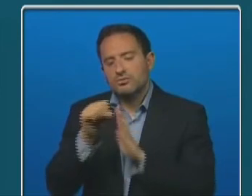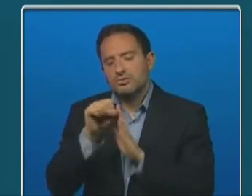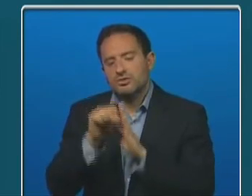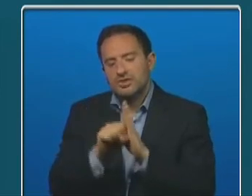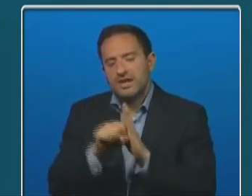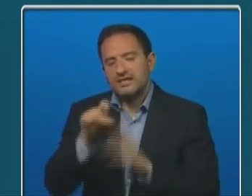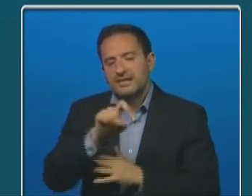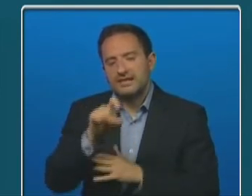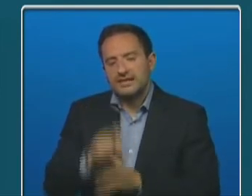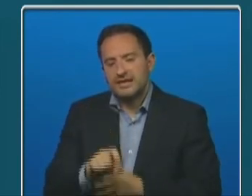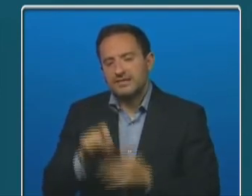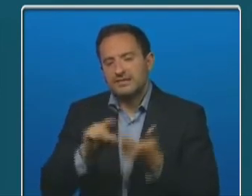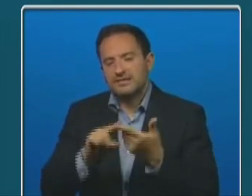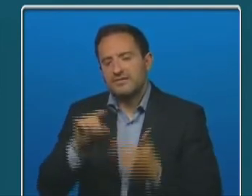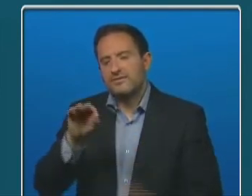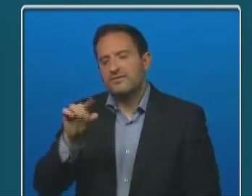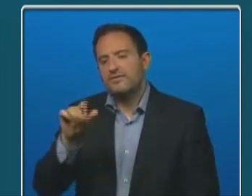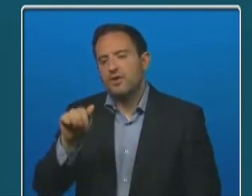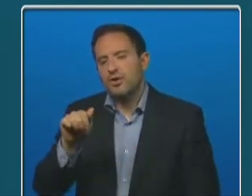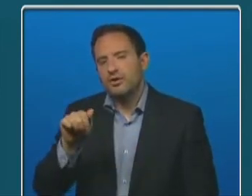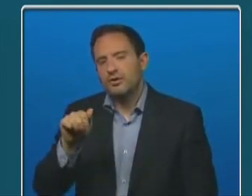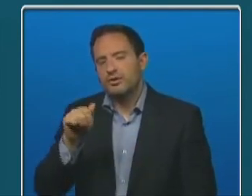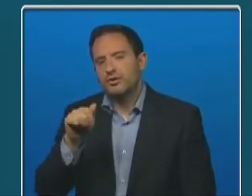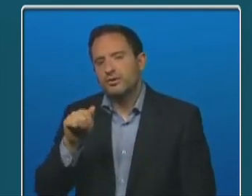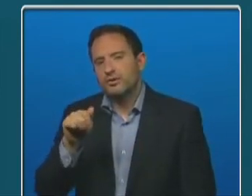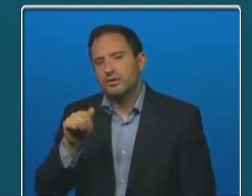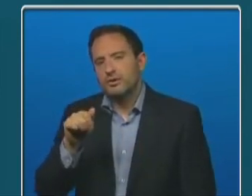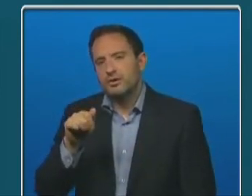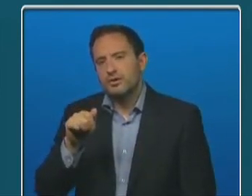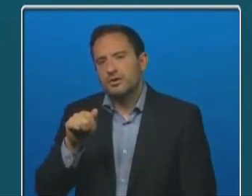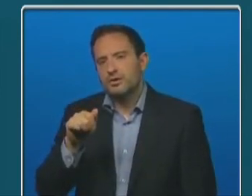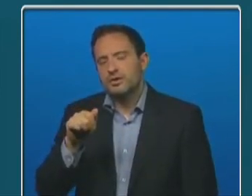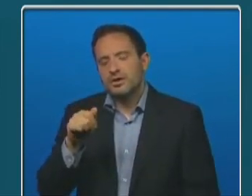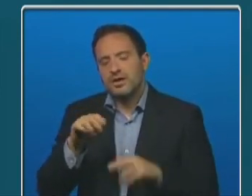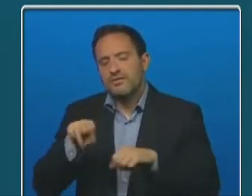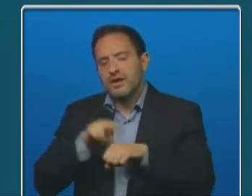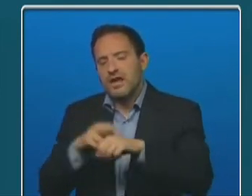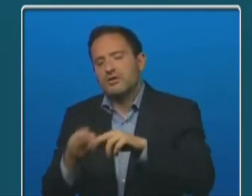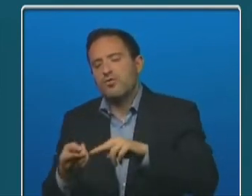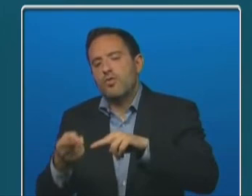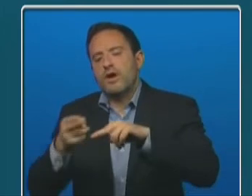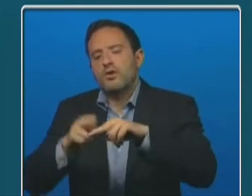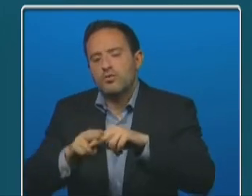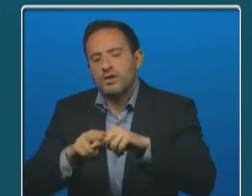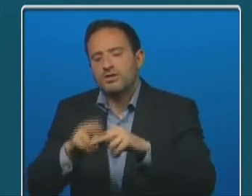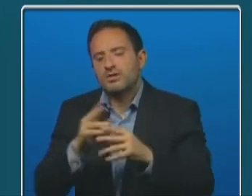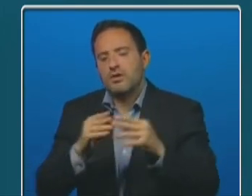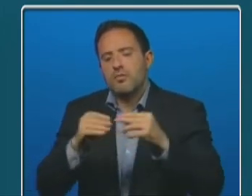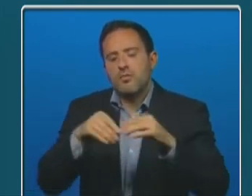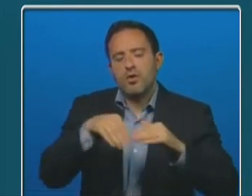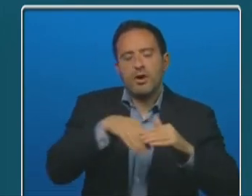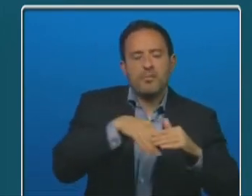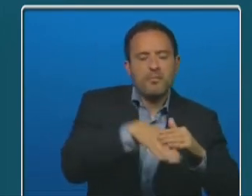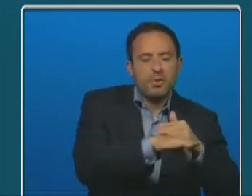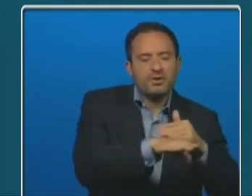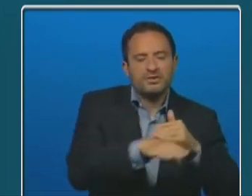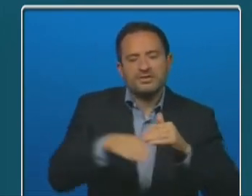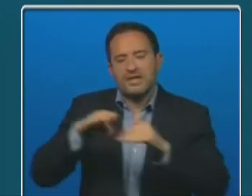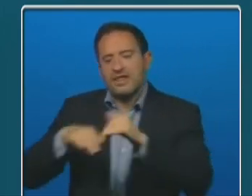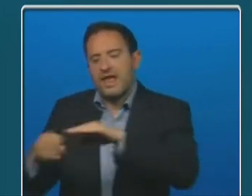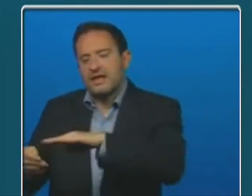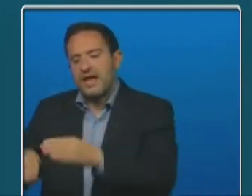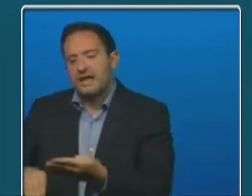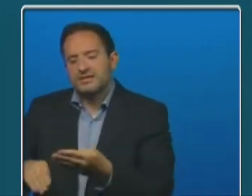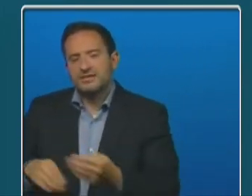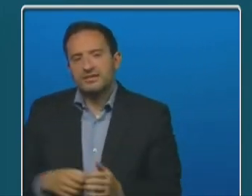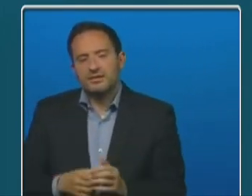and Florida that definitely are experiencing natural increase, again, more births than deaths. And these types